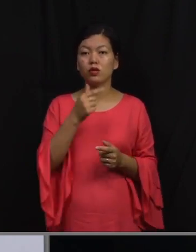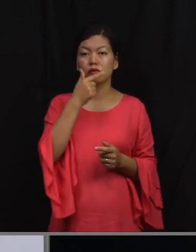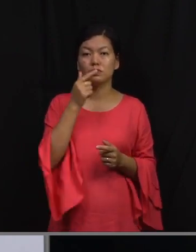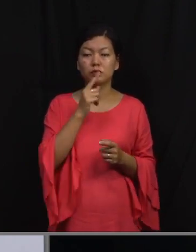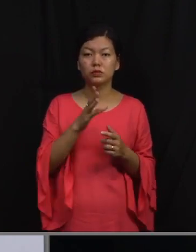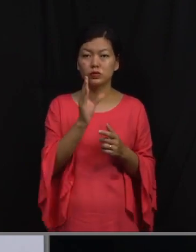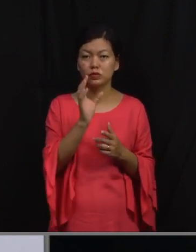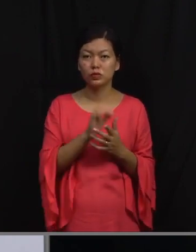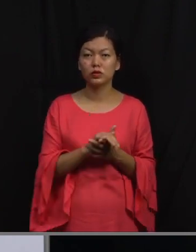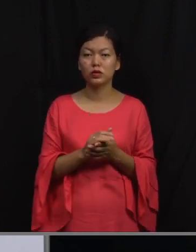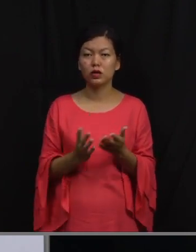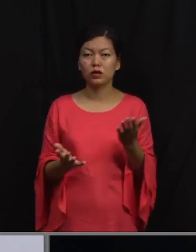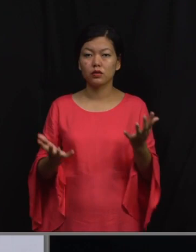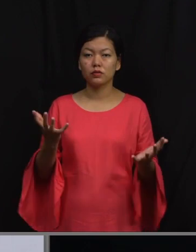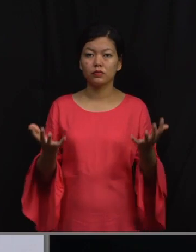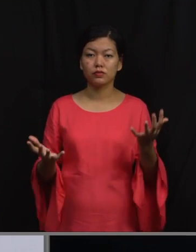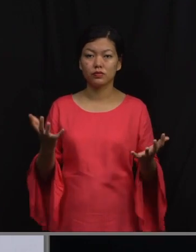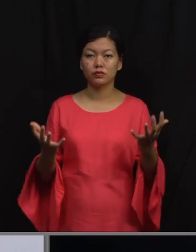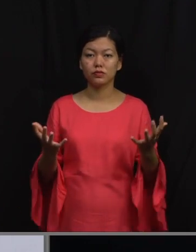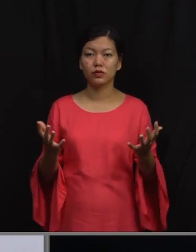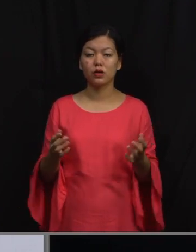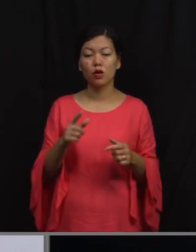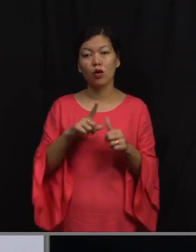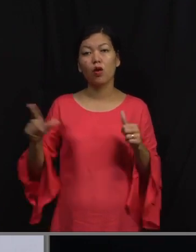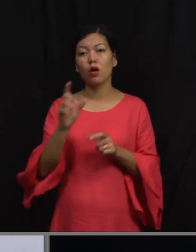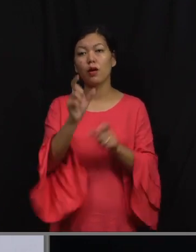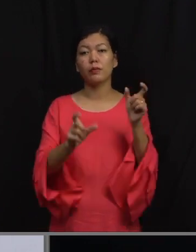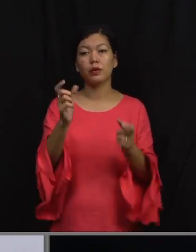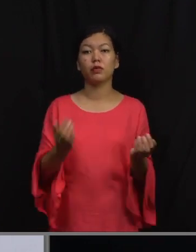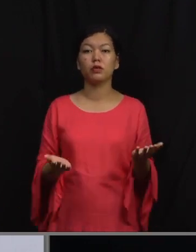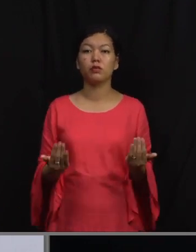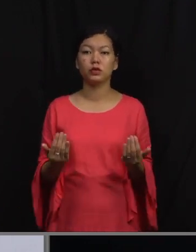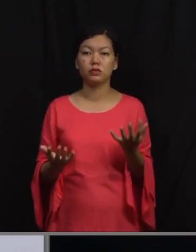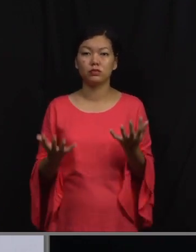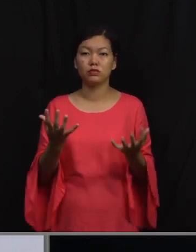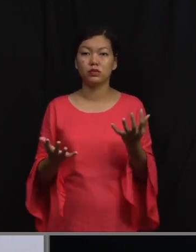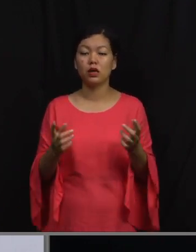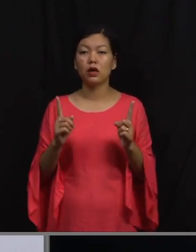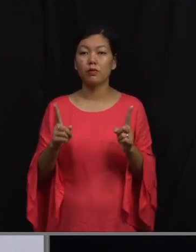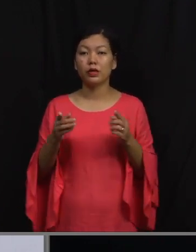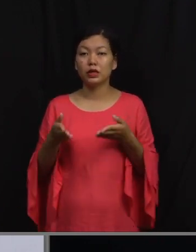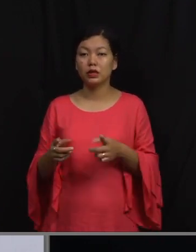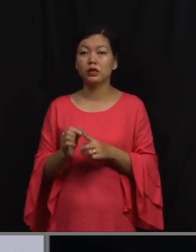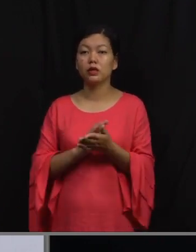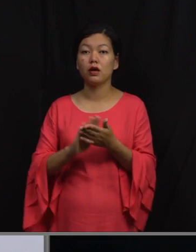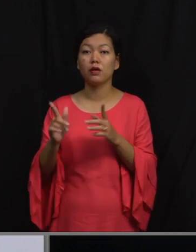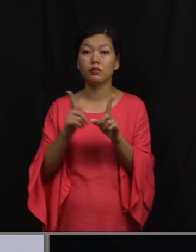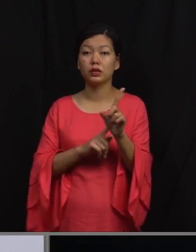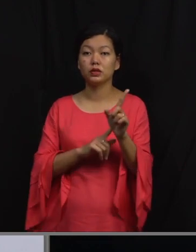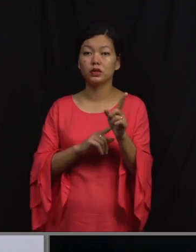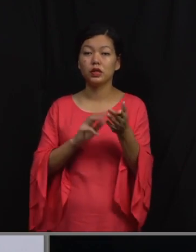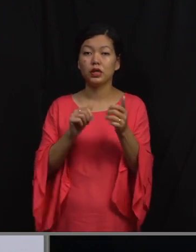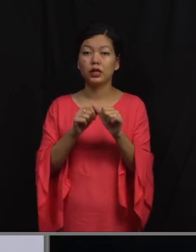to, we can measure what is the radius of an atom, right? Which we cannot see by our naked eyes, right? What is the weight of the